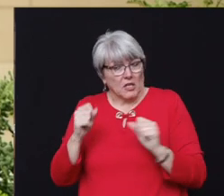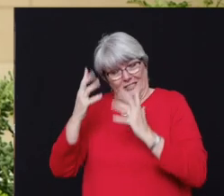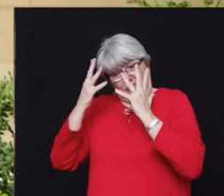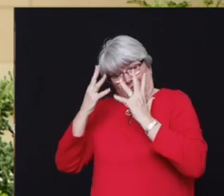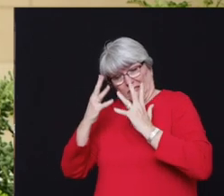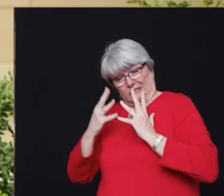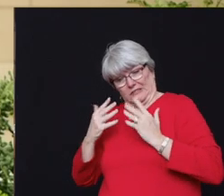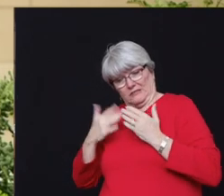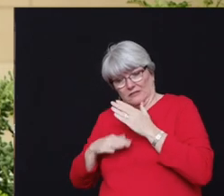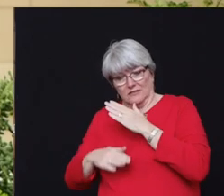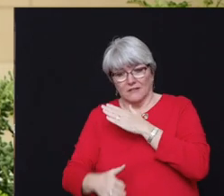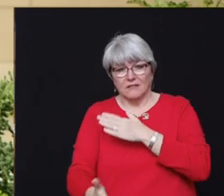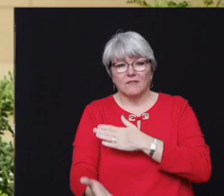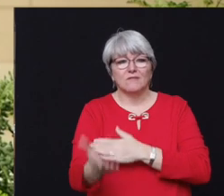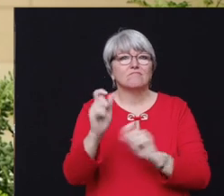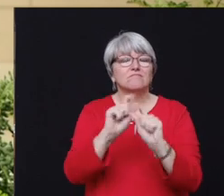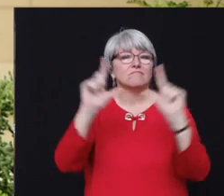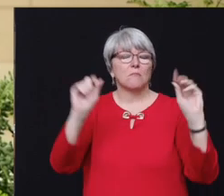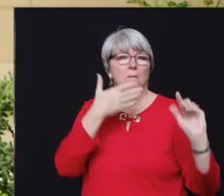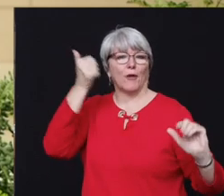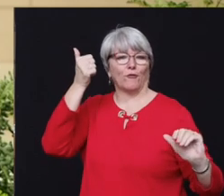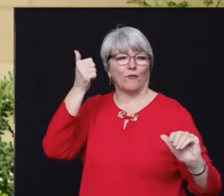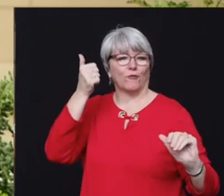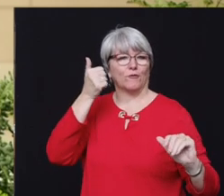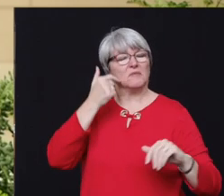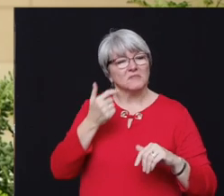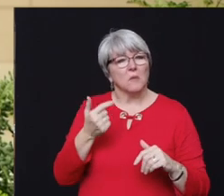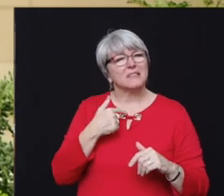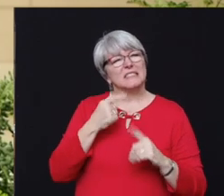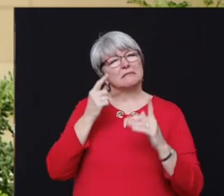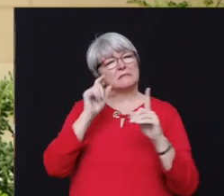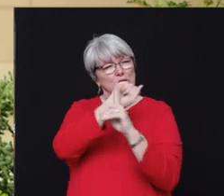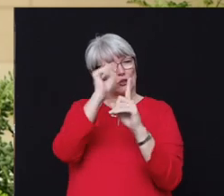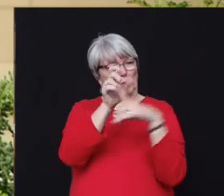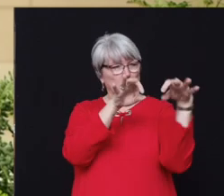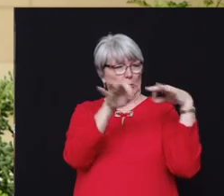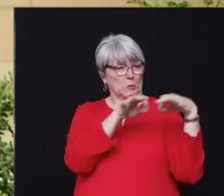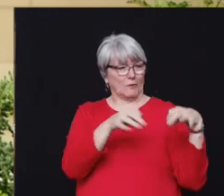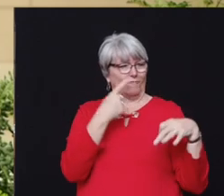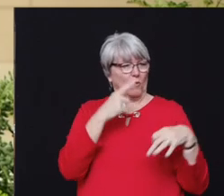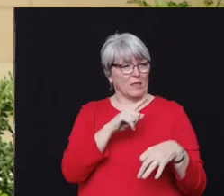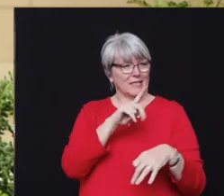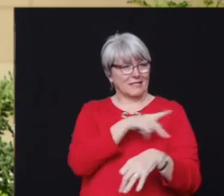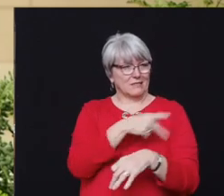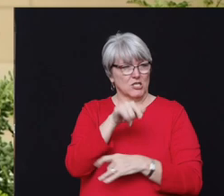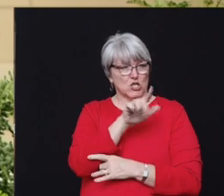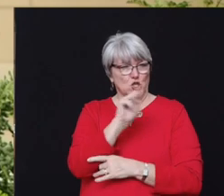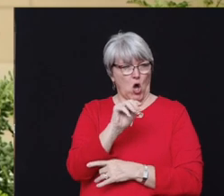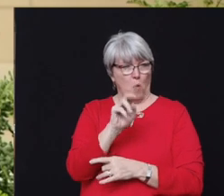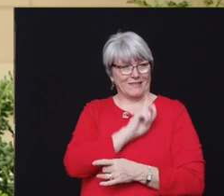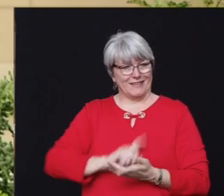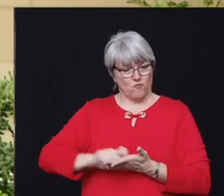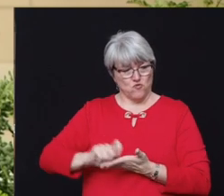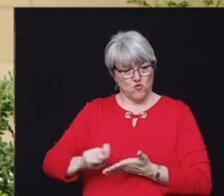side of lament. So let's begin by setting the context for this psalm of David.